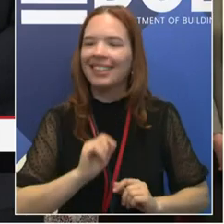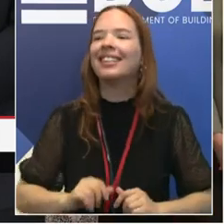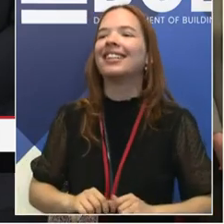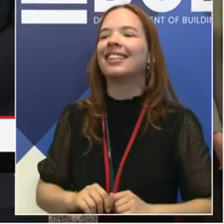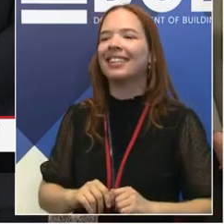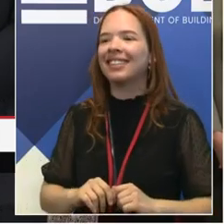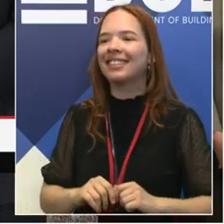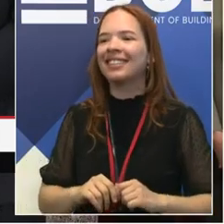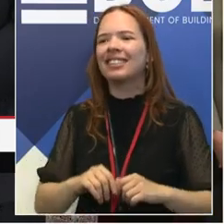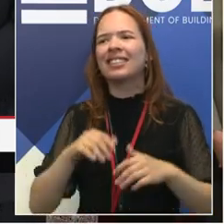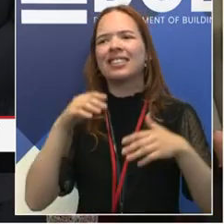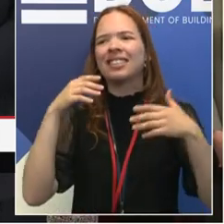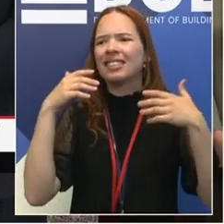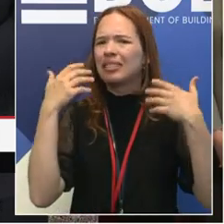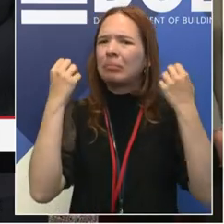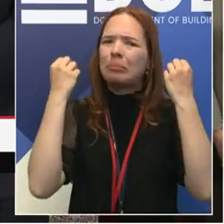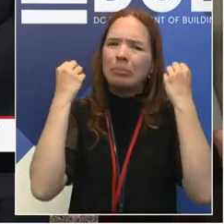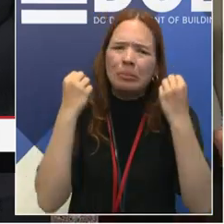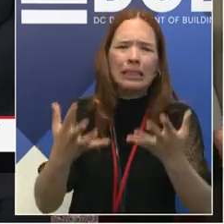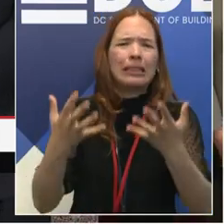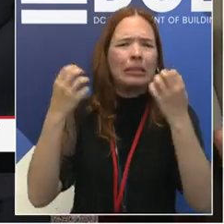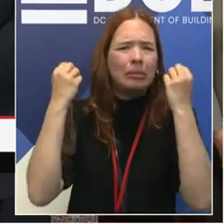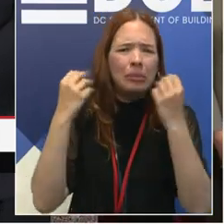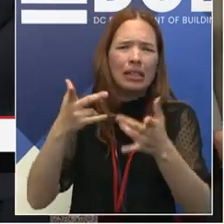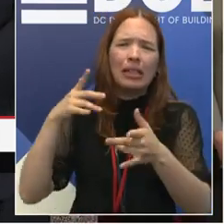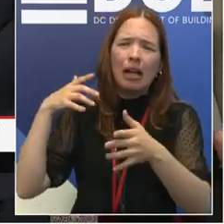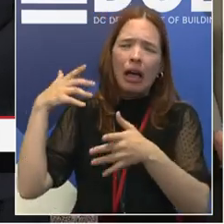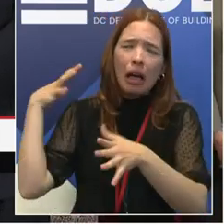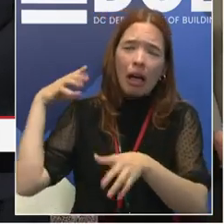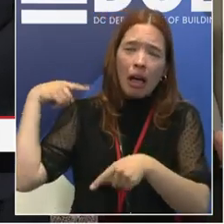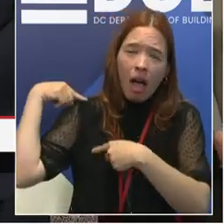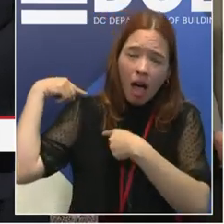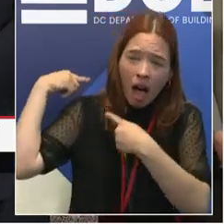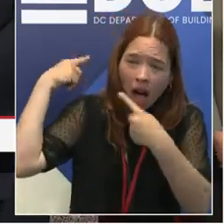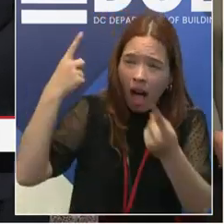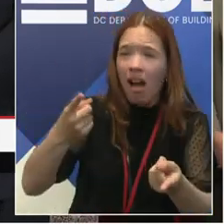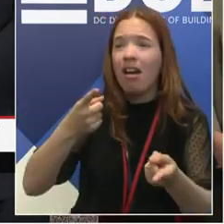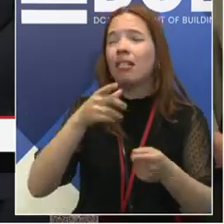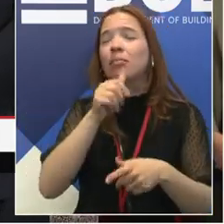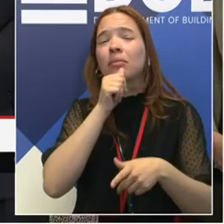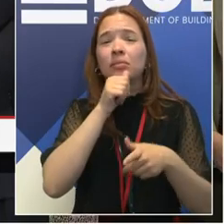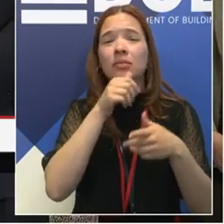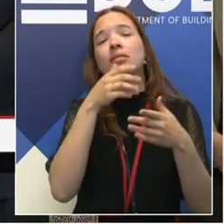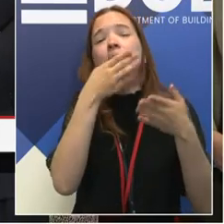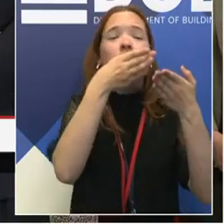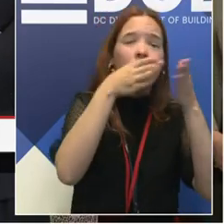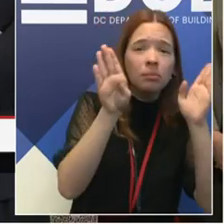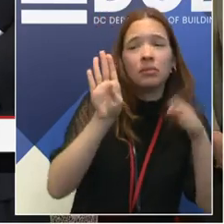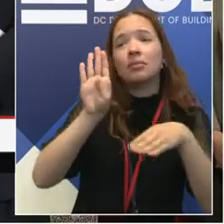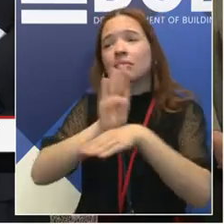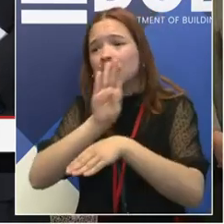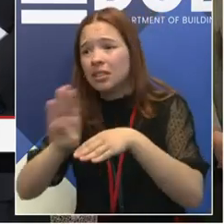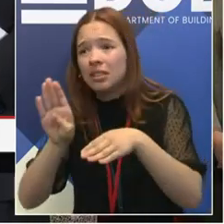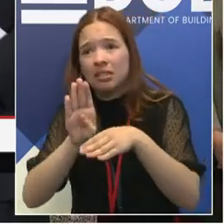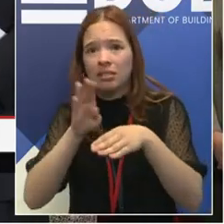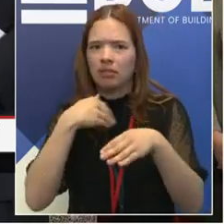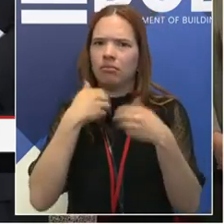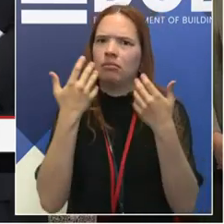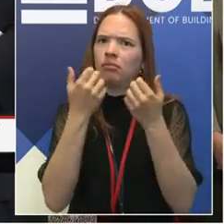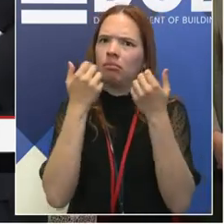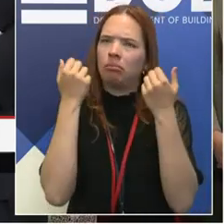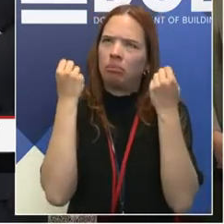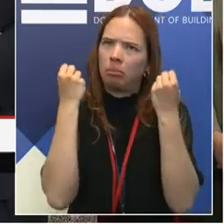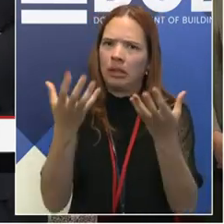sector experience. He returns to the district government having worked at several agencies, including as